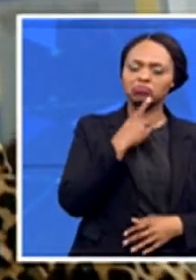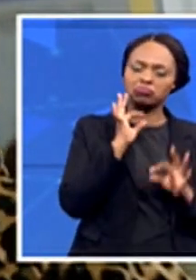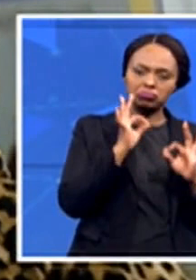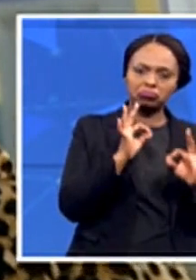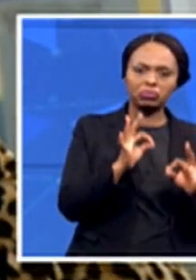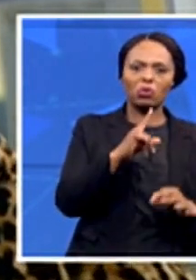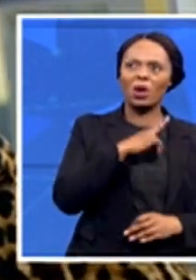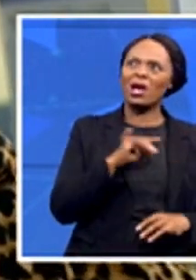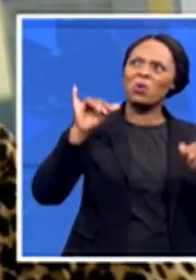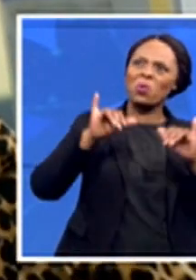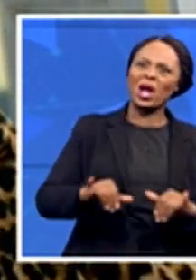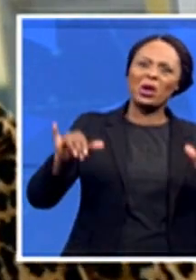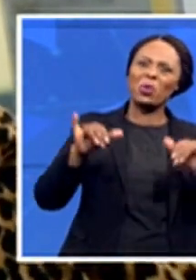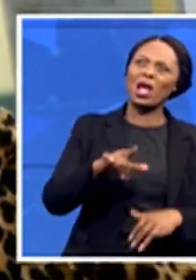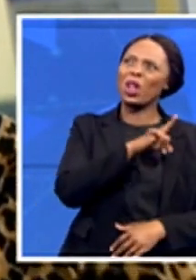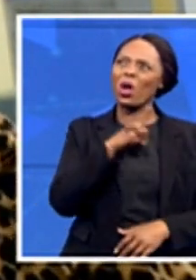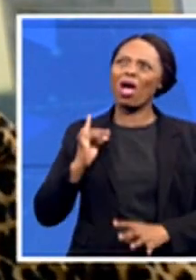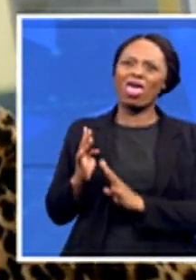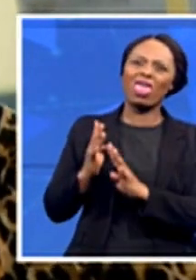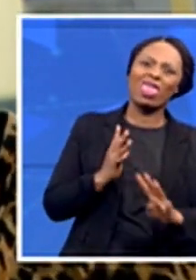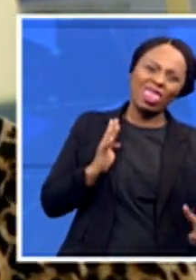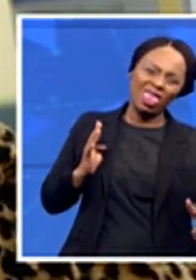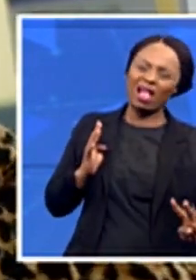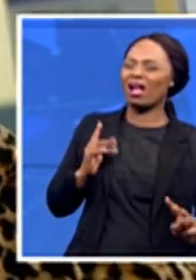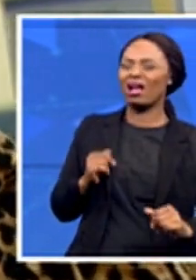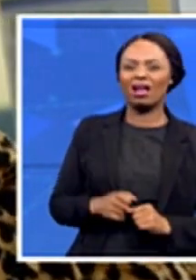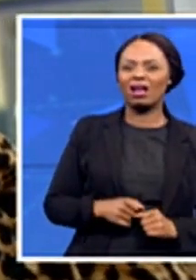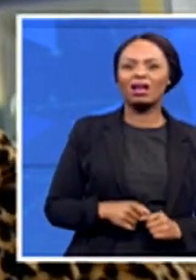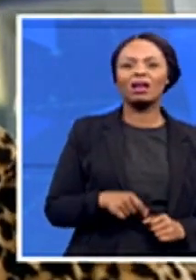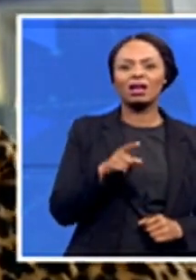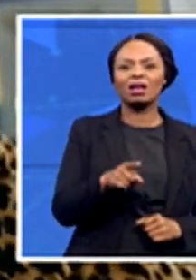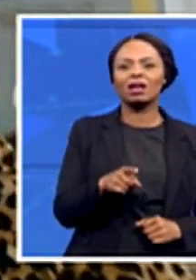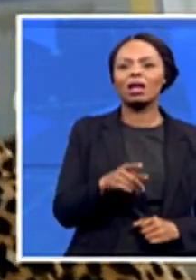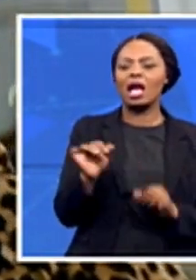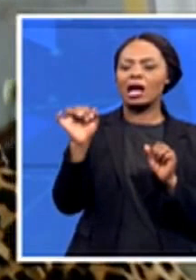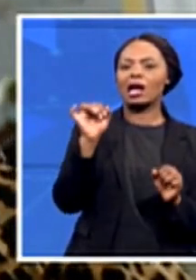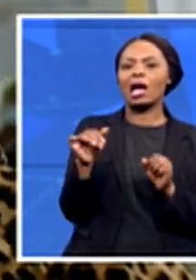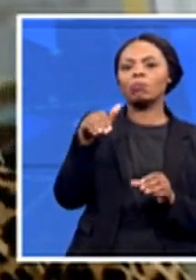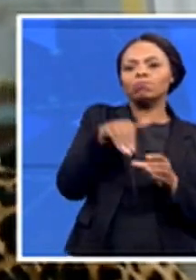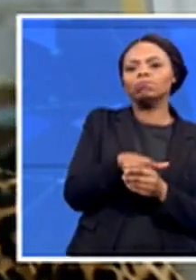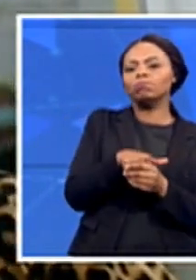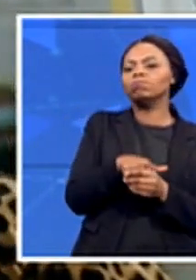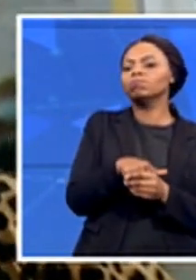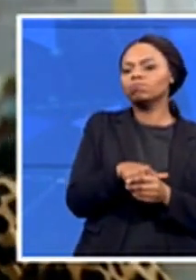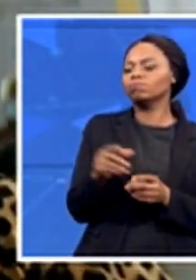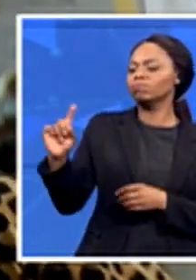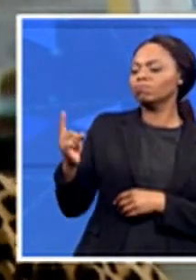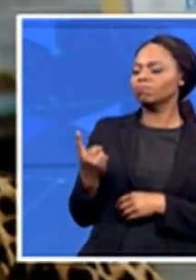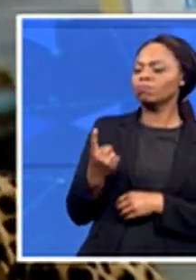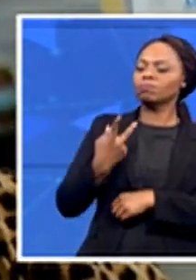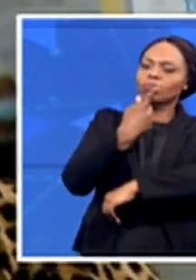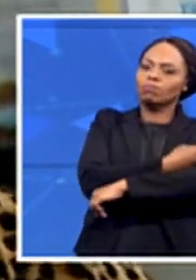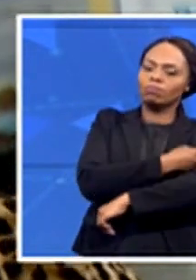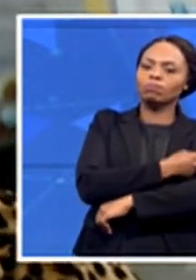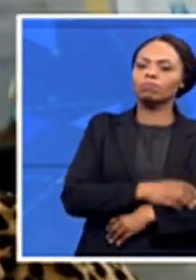your car, very comfortable. So we're excited, in particular, to see men having come up in numbers. Men of all races are